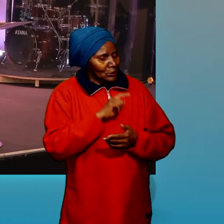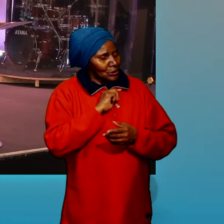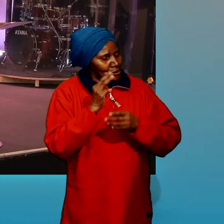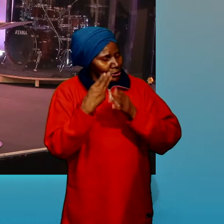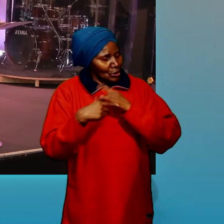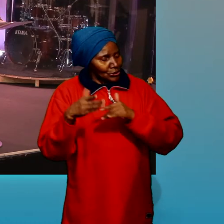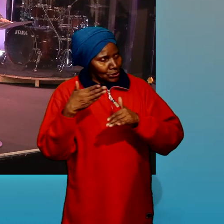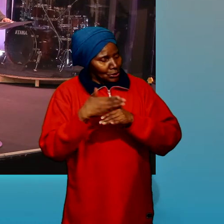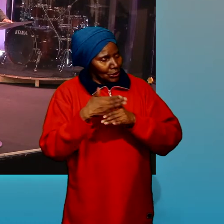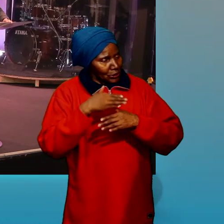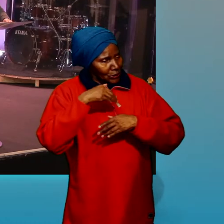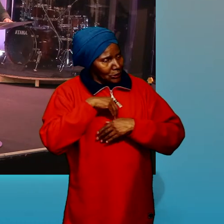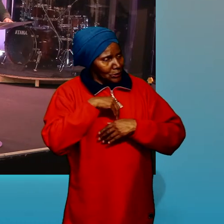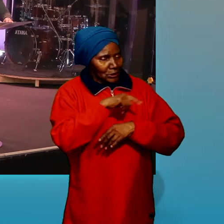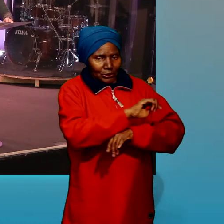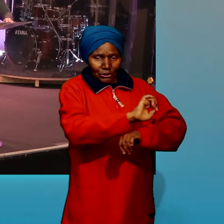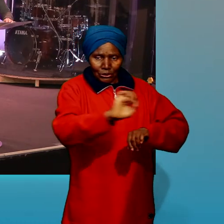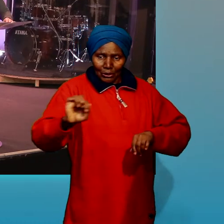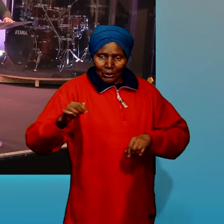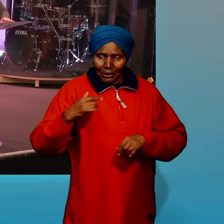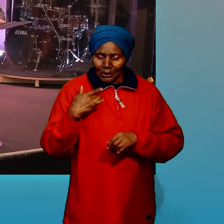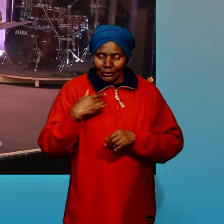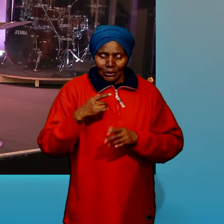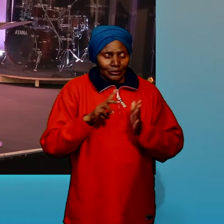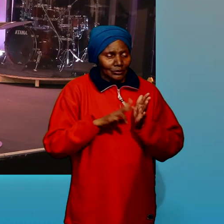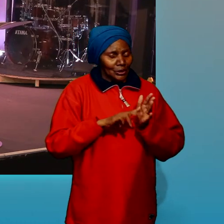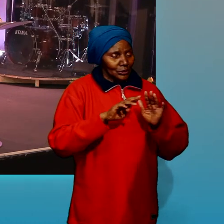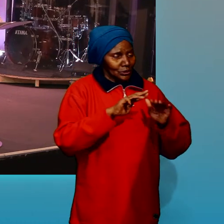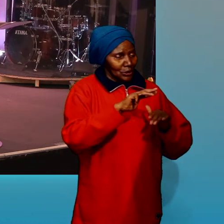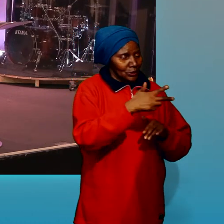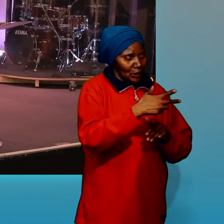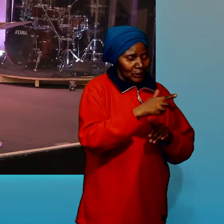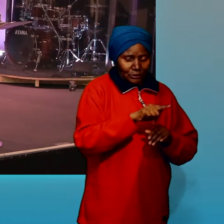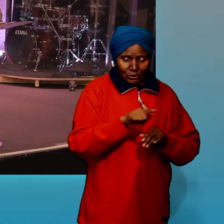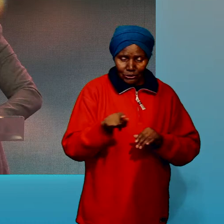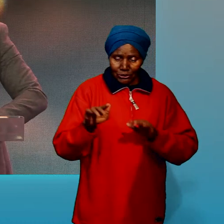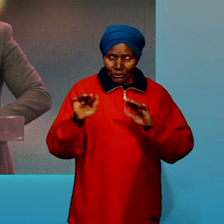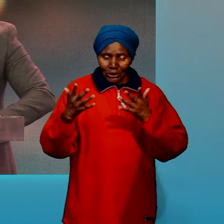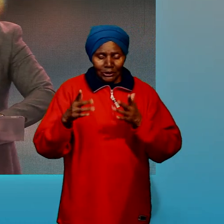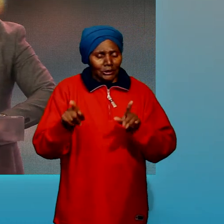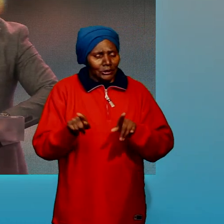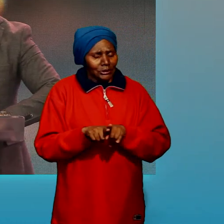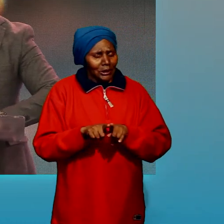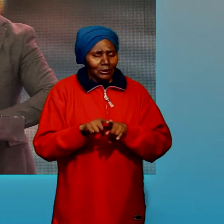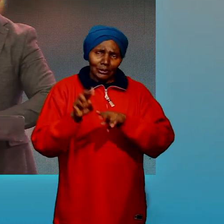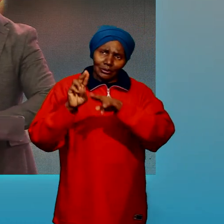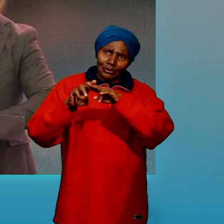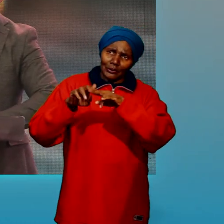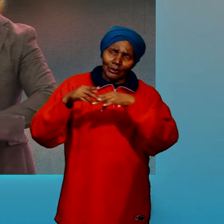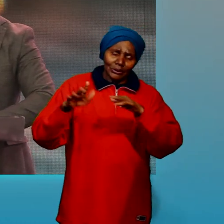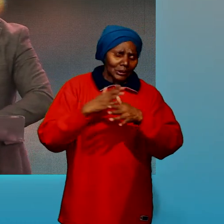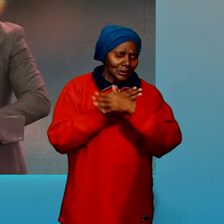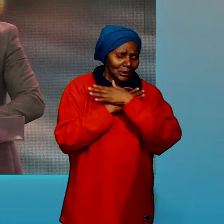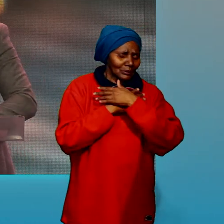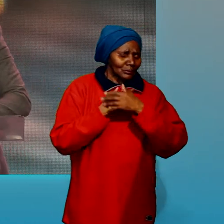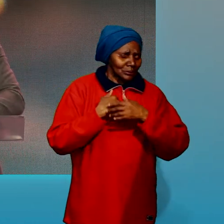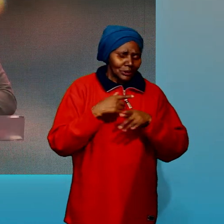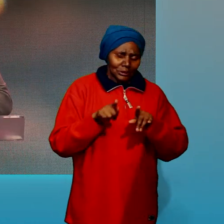life. Verses 9 and 10. As the Father has loved me, so I have loved